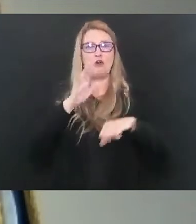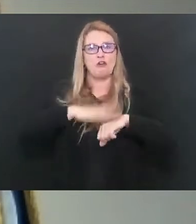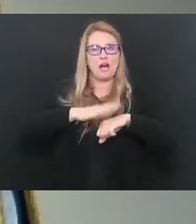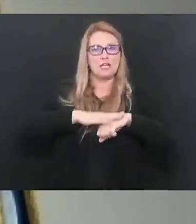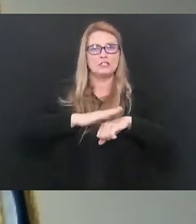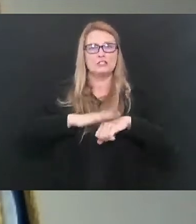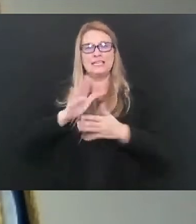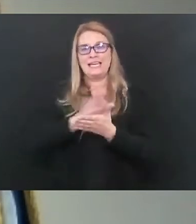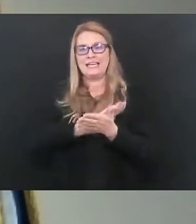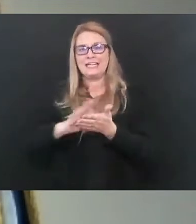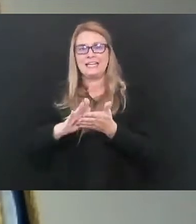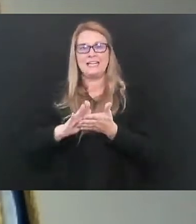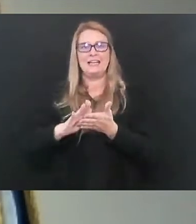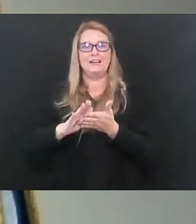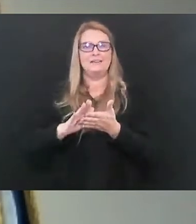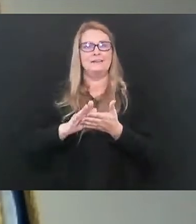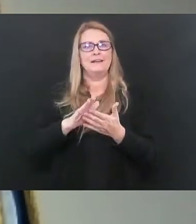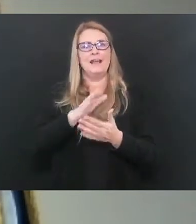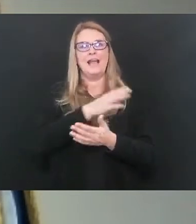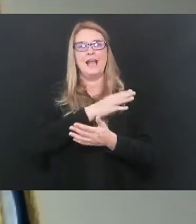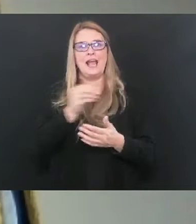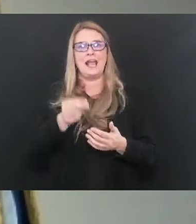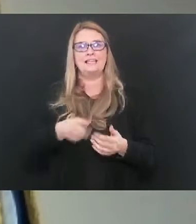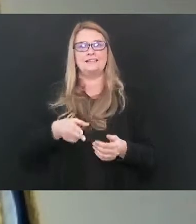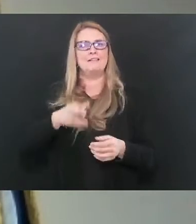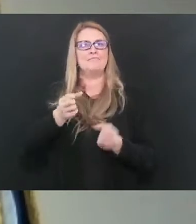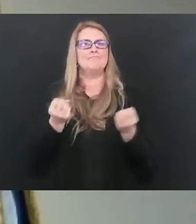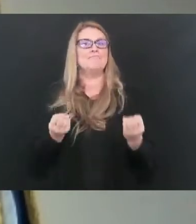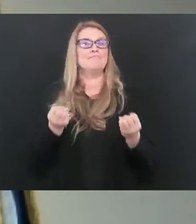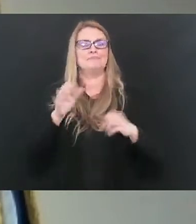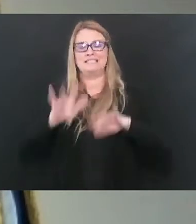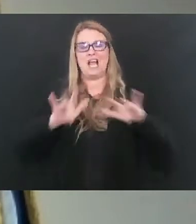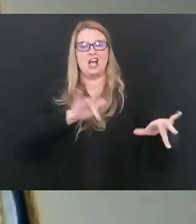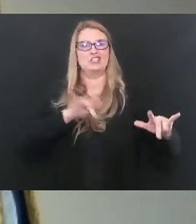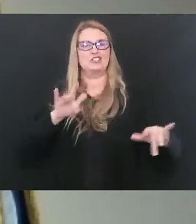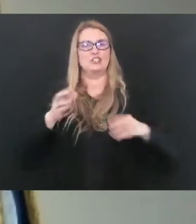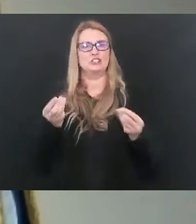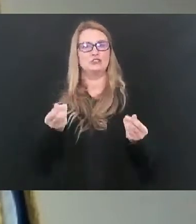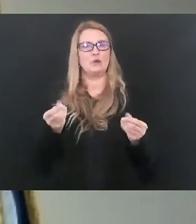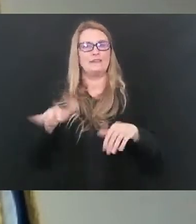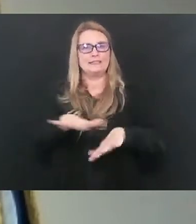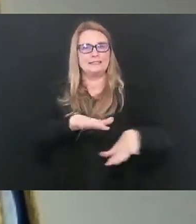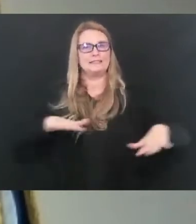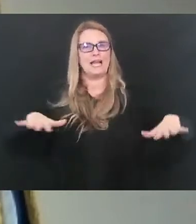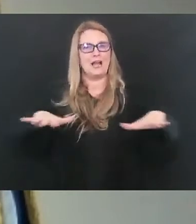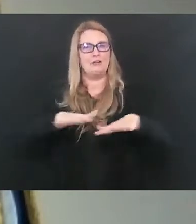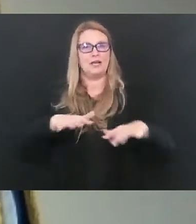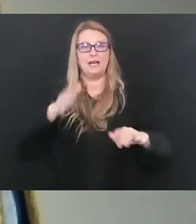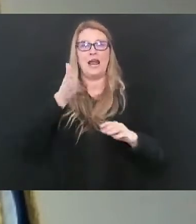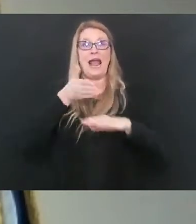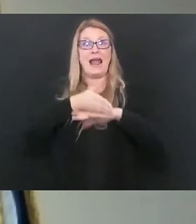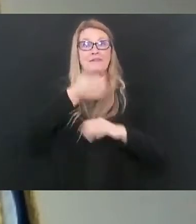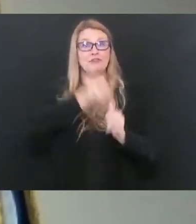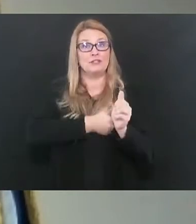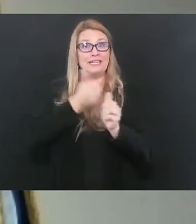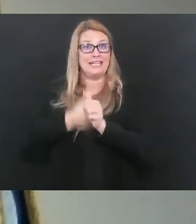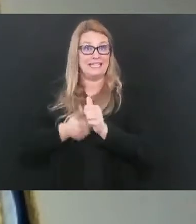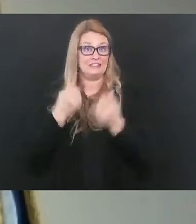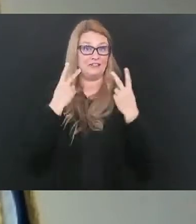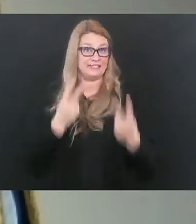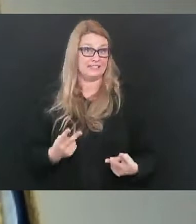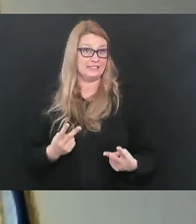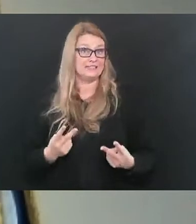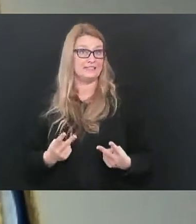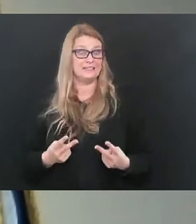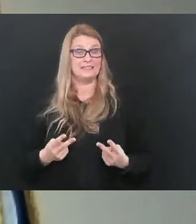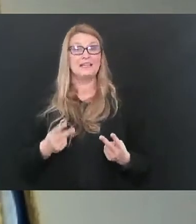and disinfecting of high-frequency touch surfaces and designated visitation areas after each visit. This